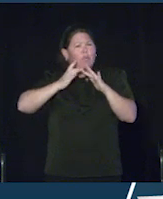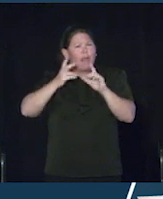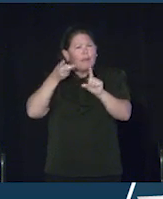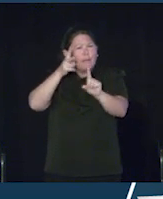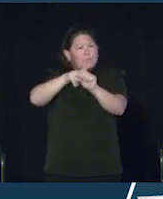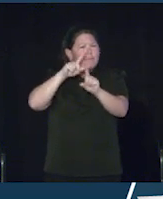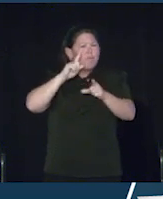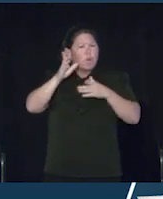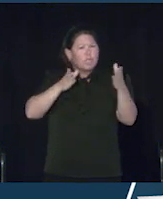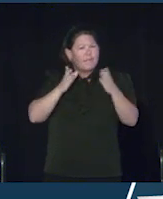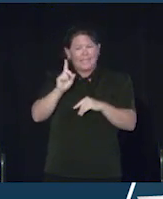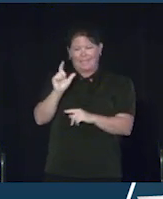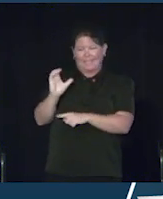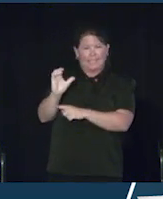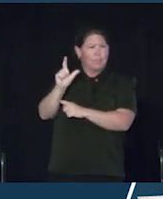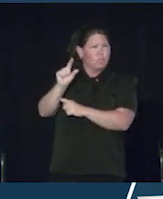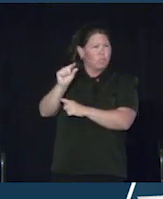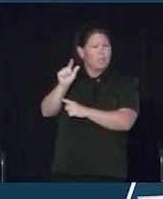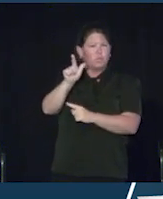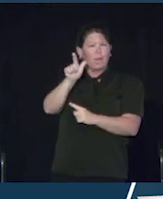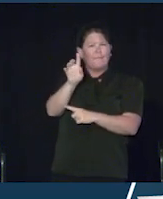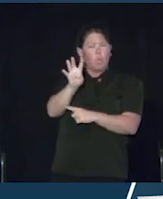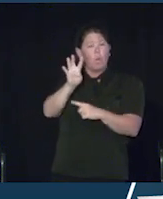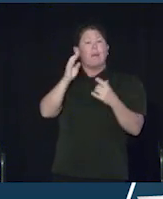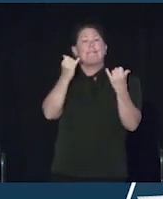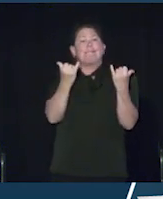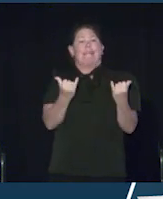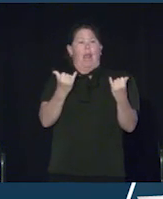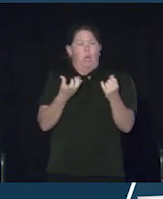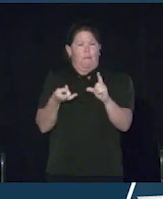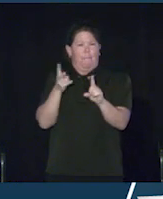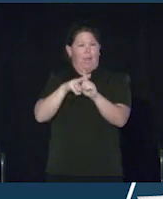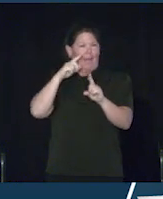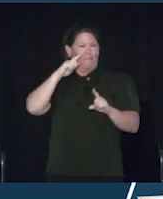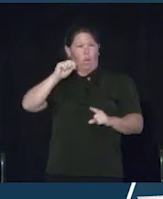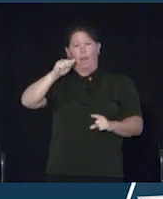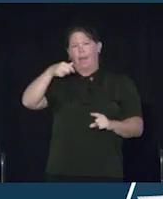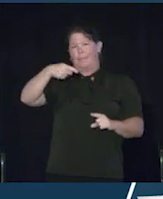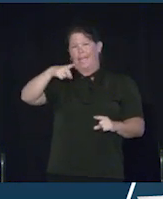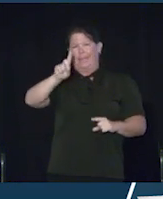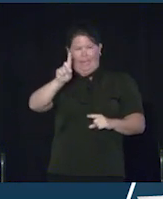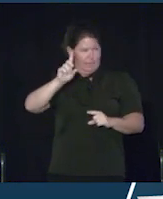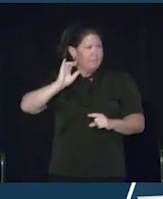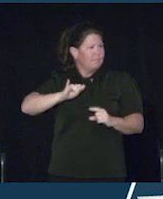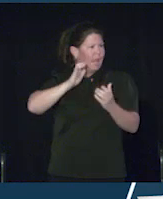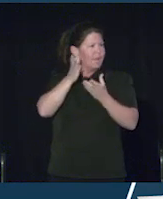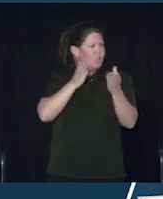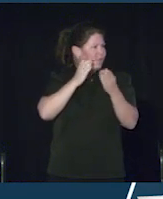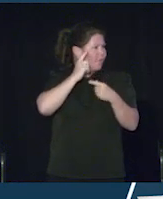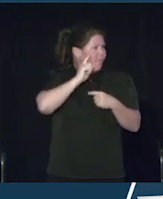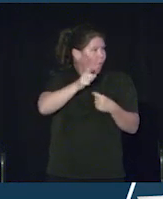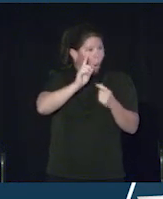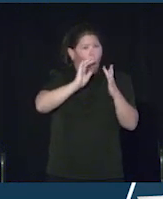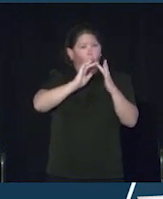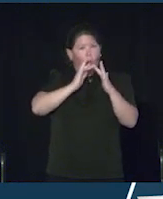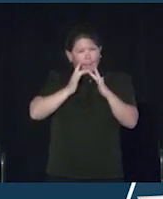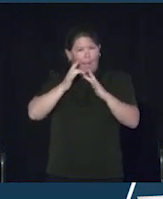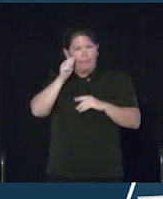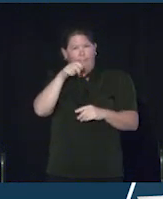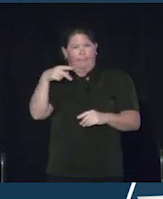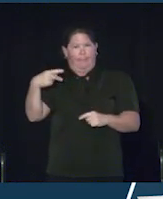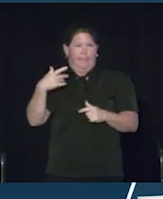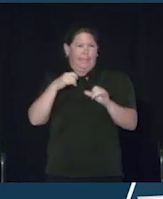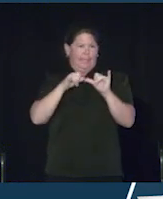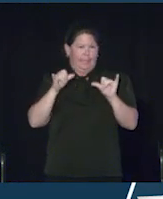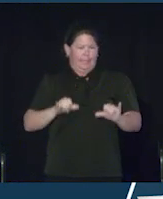of 2024. And so you can now apply for APD services through our online application system. We have our website